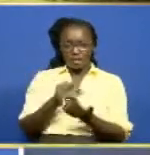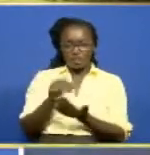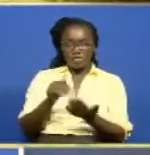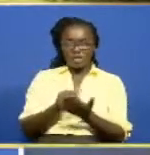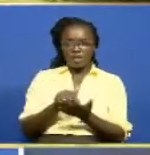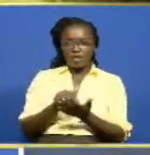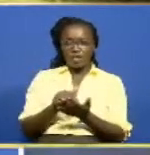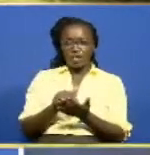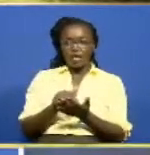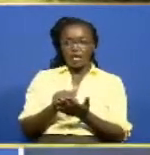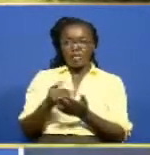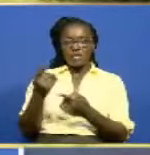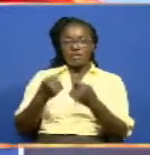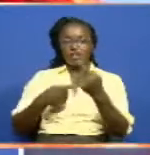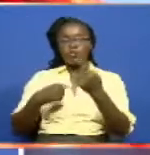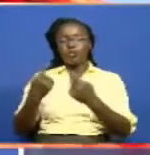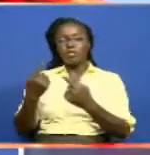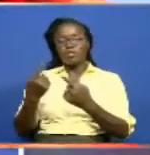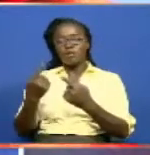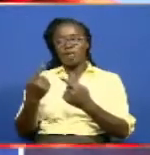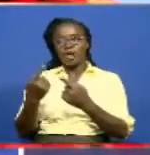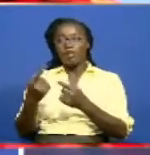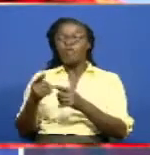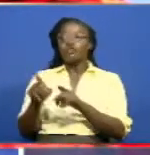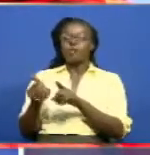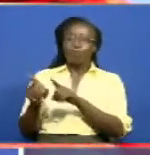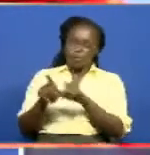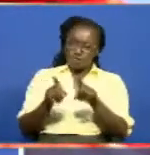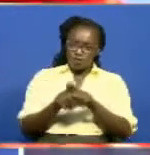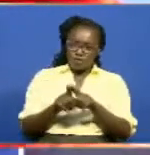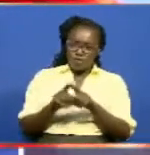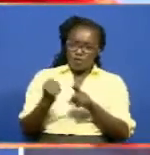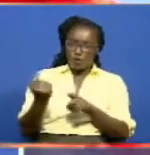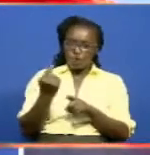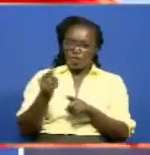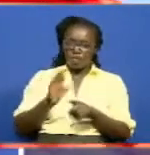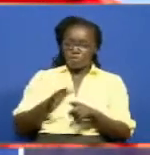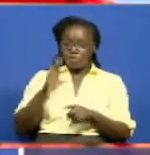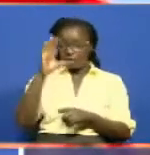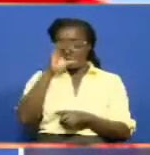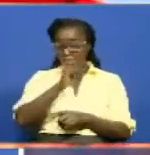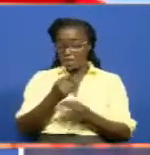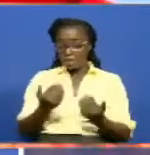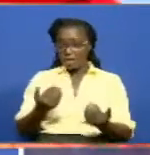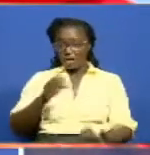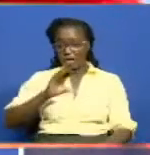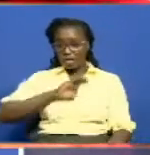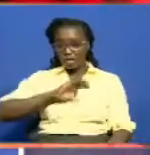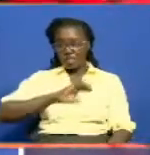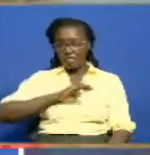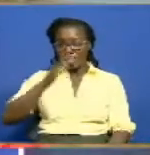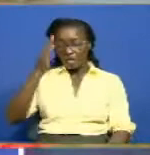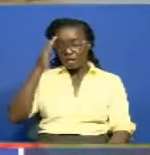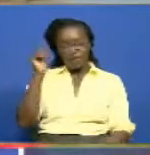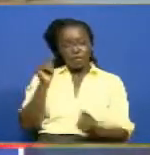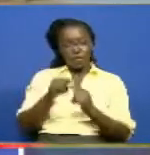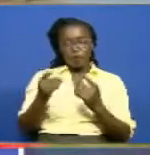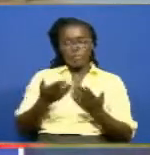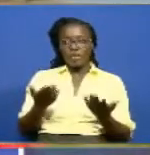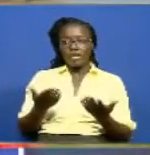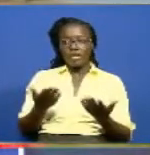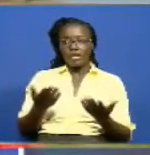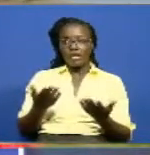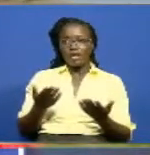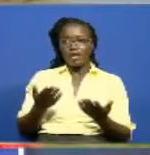has worn both the shoes of being a widow and being a woman without her own child, and knows where they pinch most. I lost my